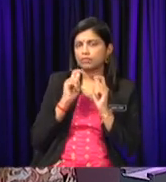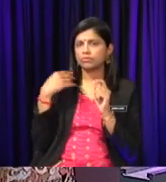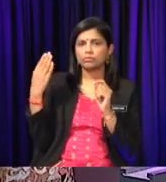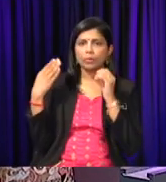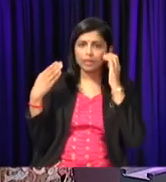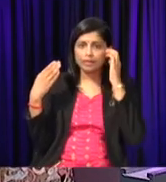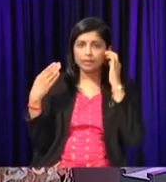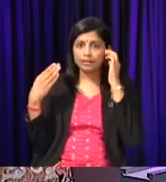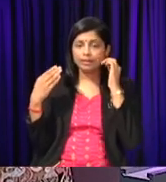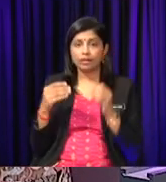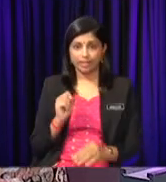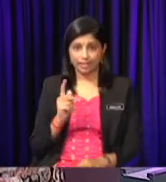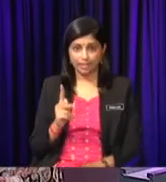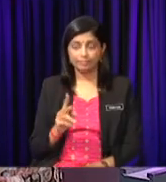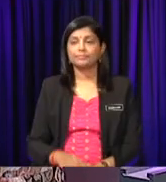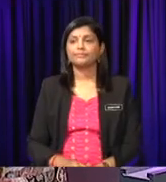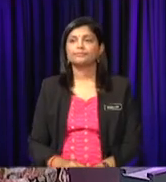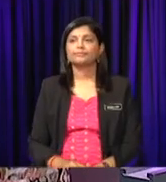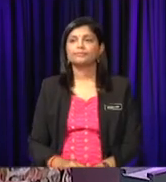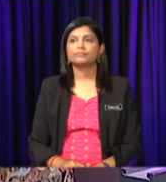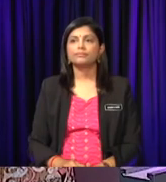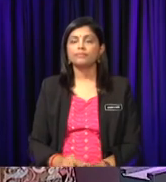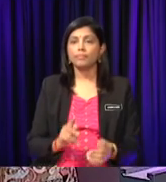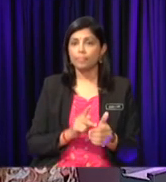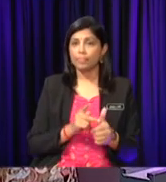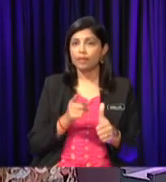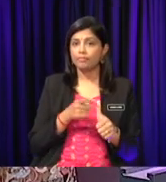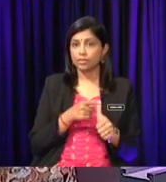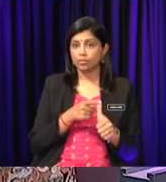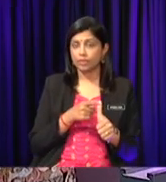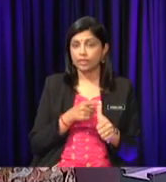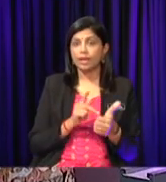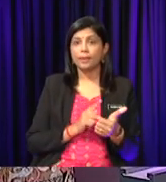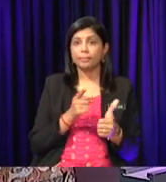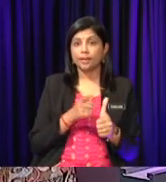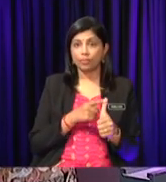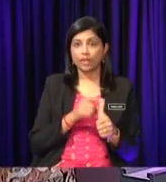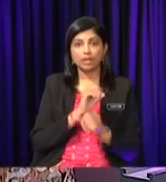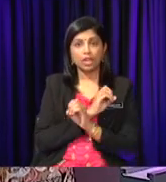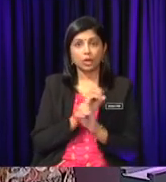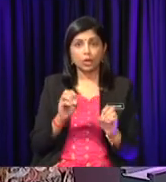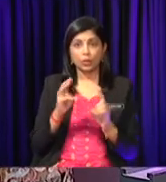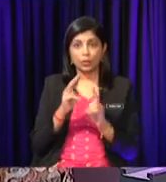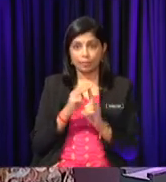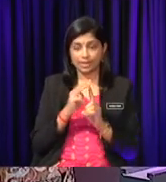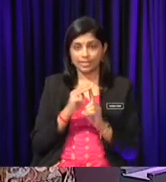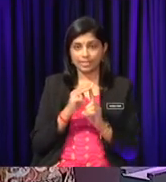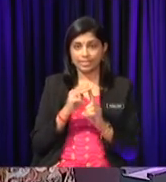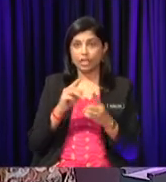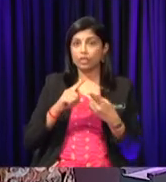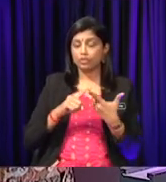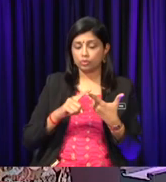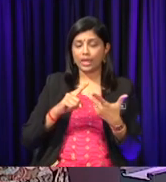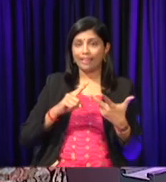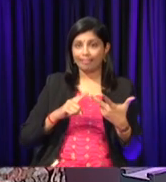that point. So I'm going to repeat again. Phase one, no marks, but phases two and three, marks is